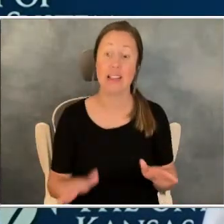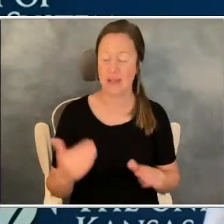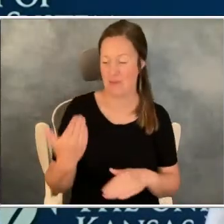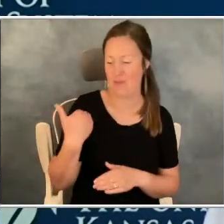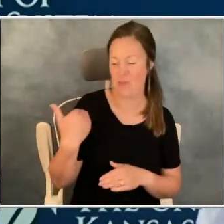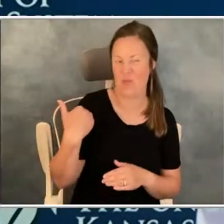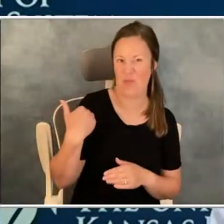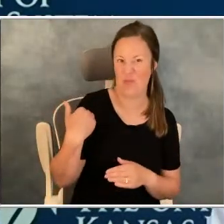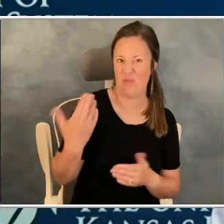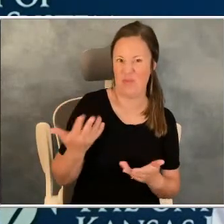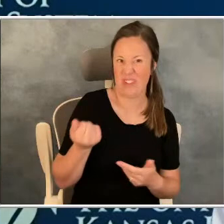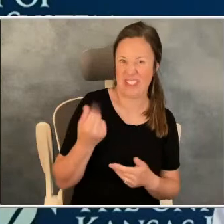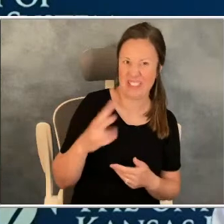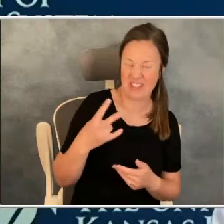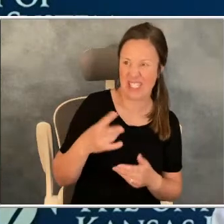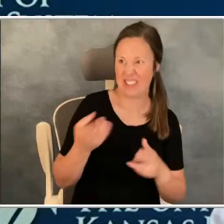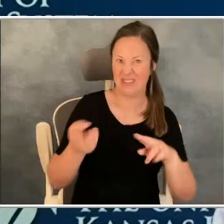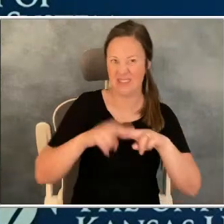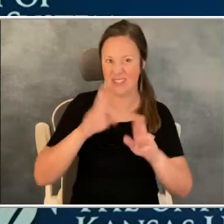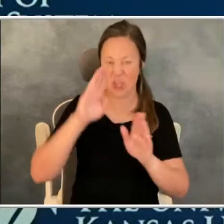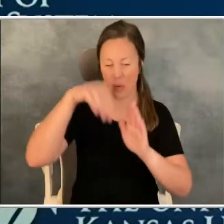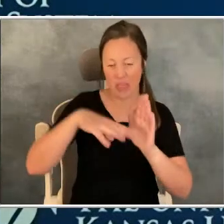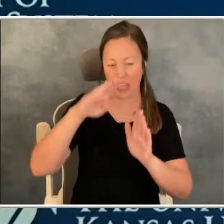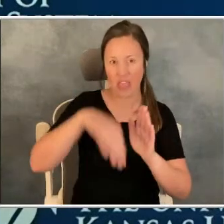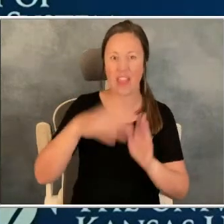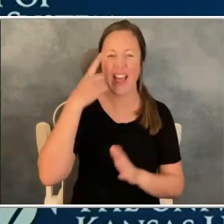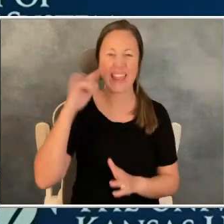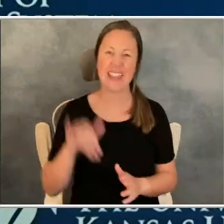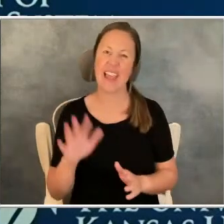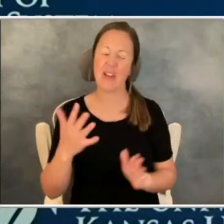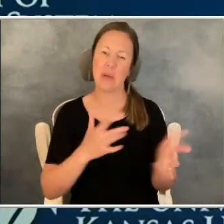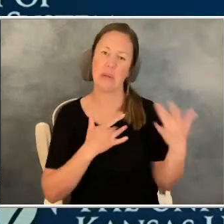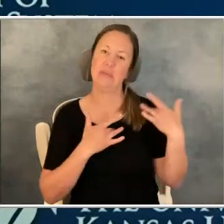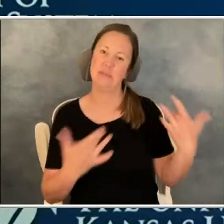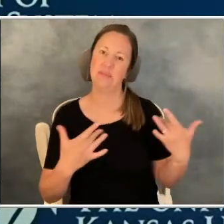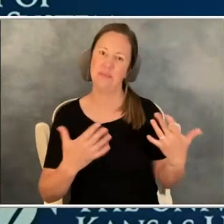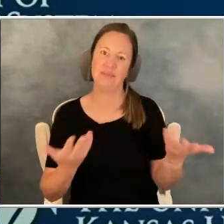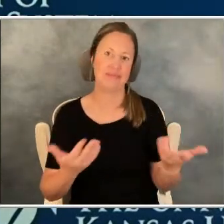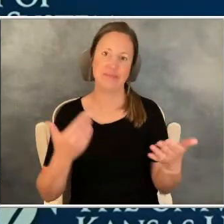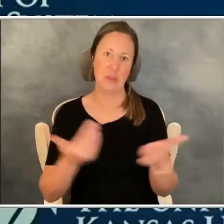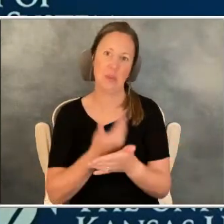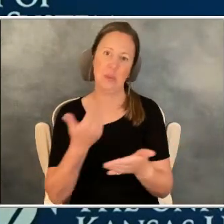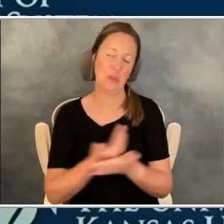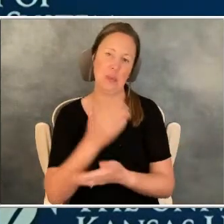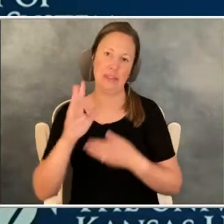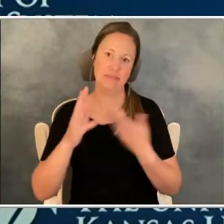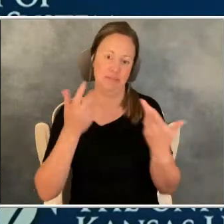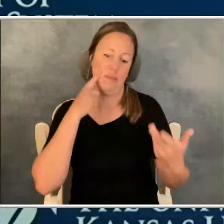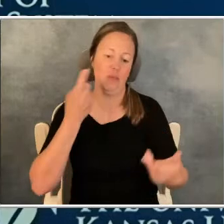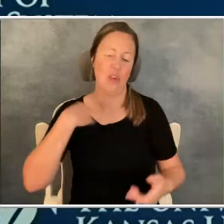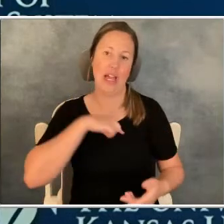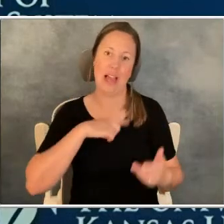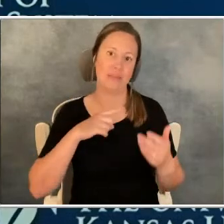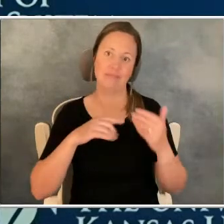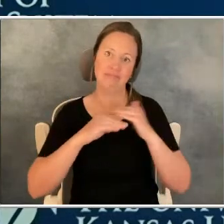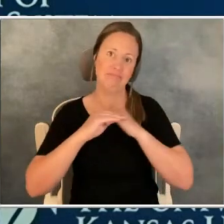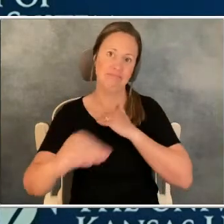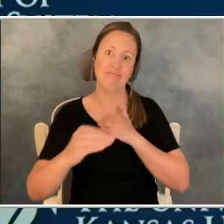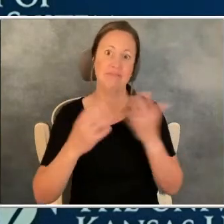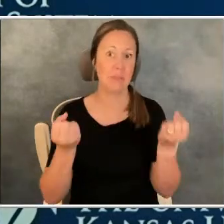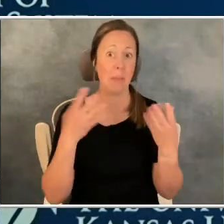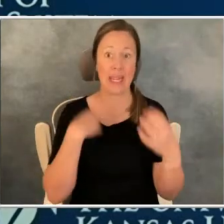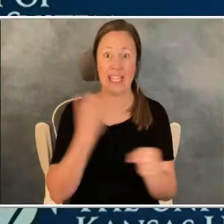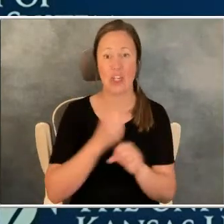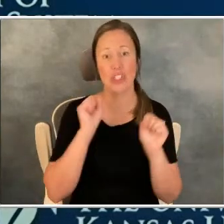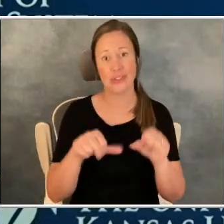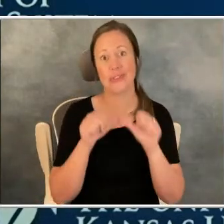more in the ICU. This is just where I think it's going to run. I think we're welcome to the new reality. I think this could go on for years like this. And